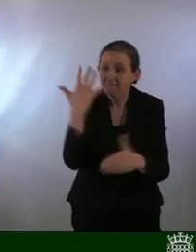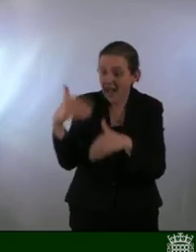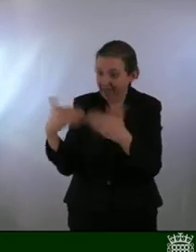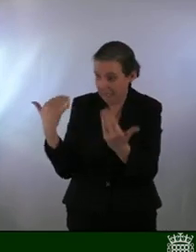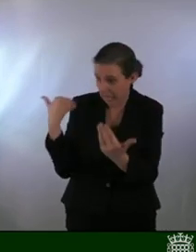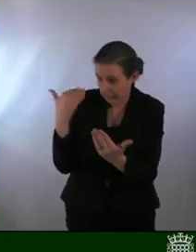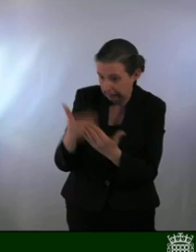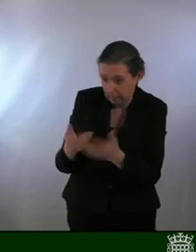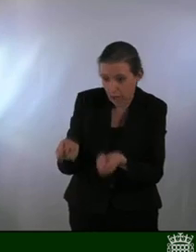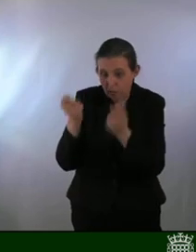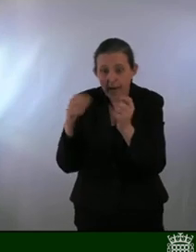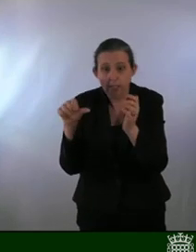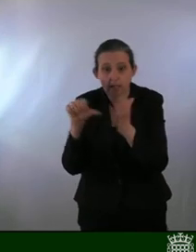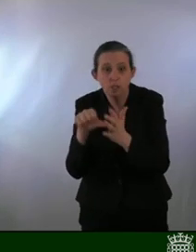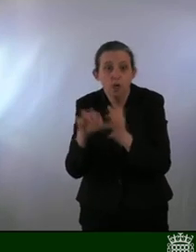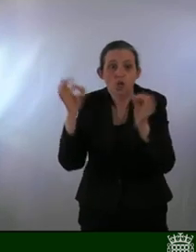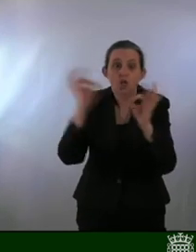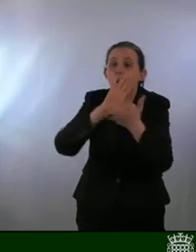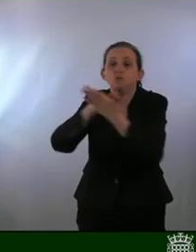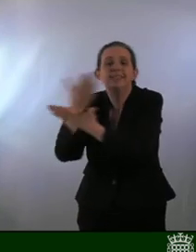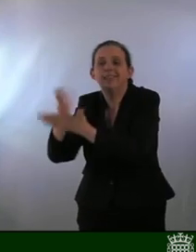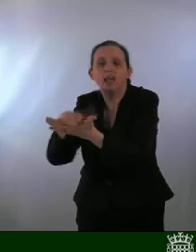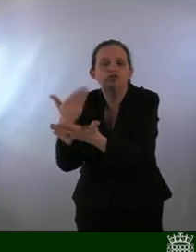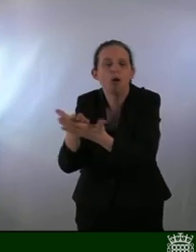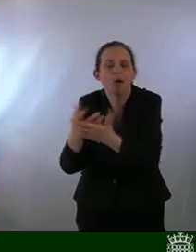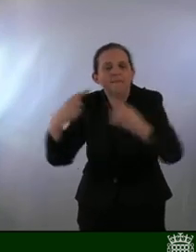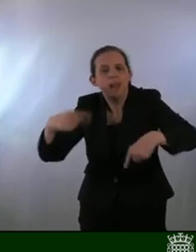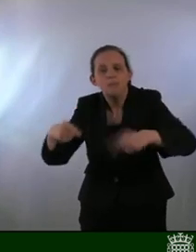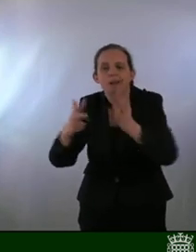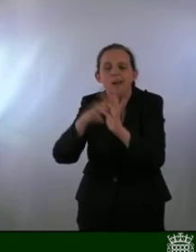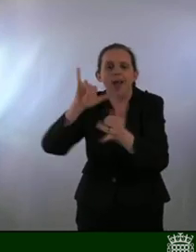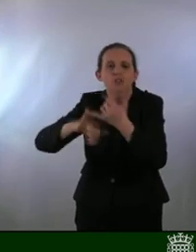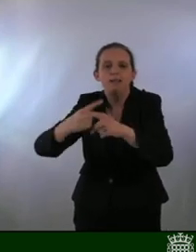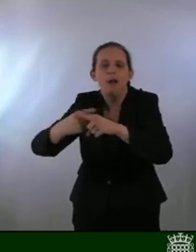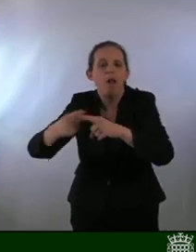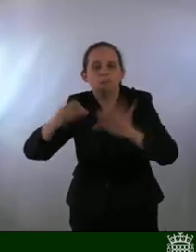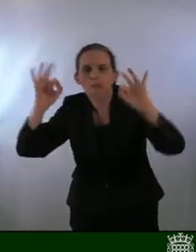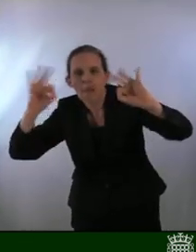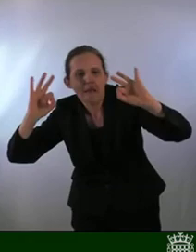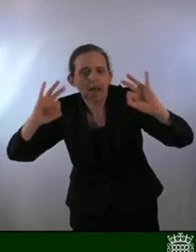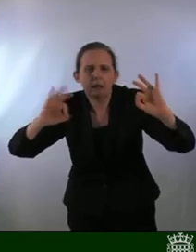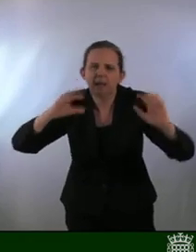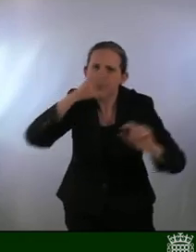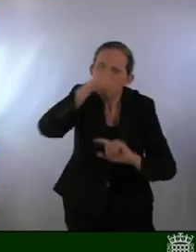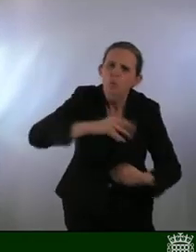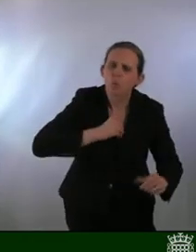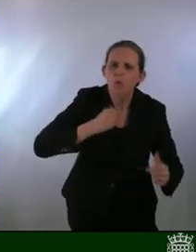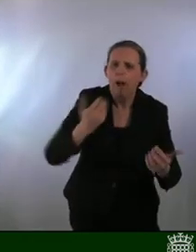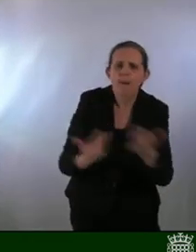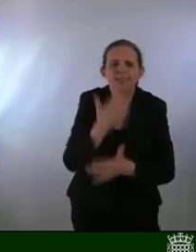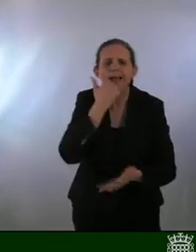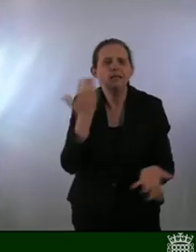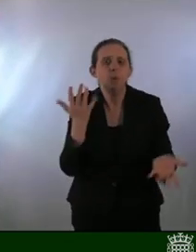there are still no translations available on the NHS England website. Can the Secretary of State provide an update on